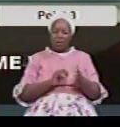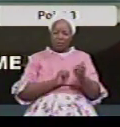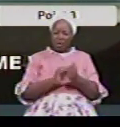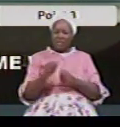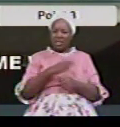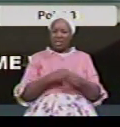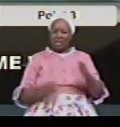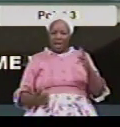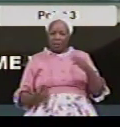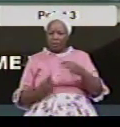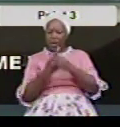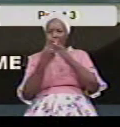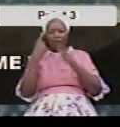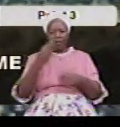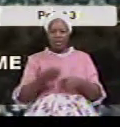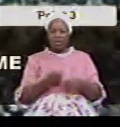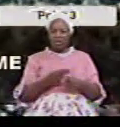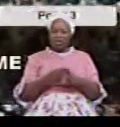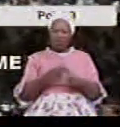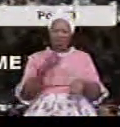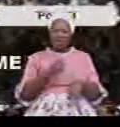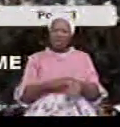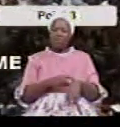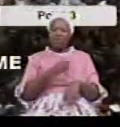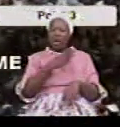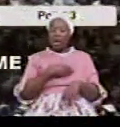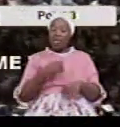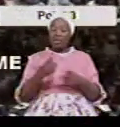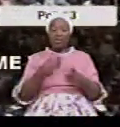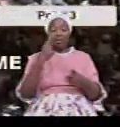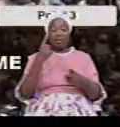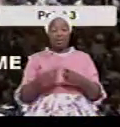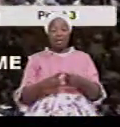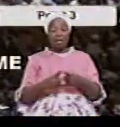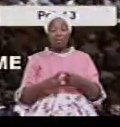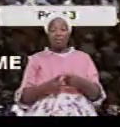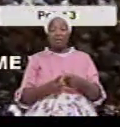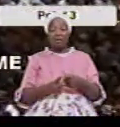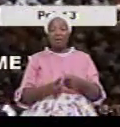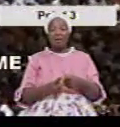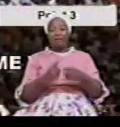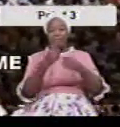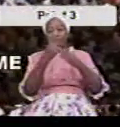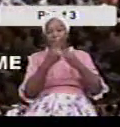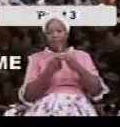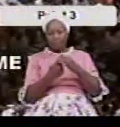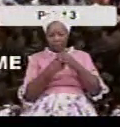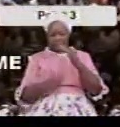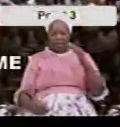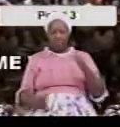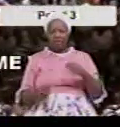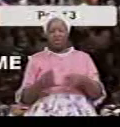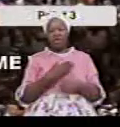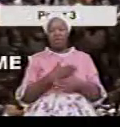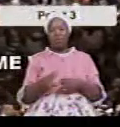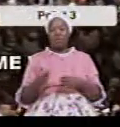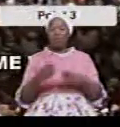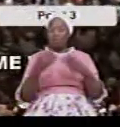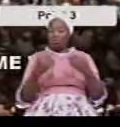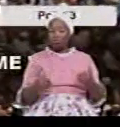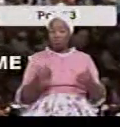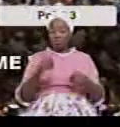a little time, and then vanishes away. Tomorrow,